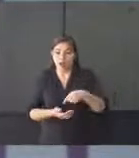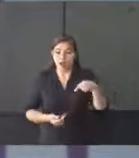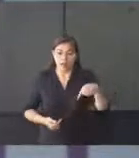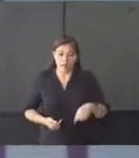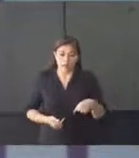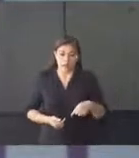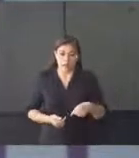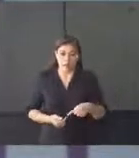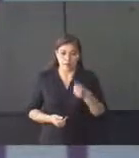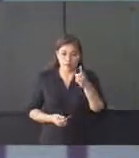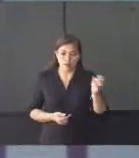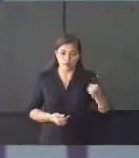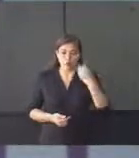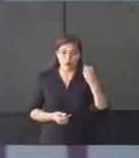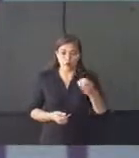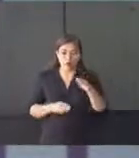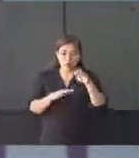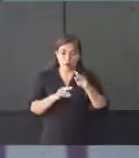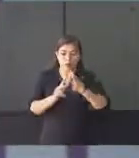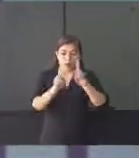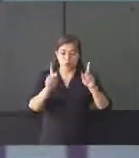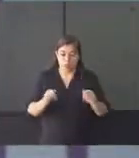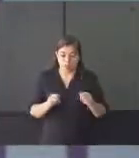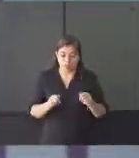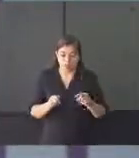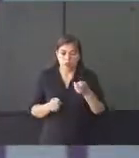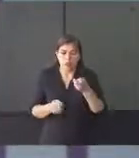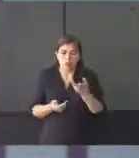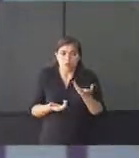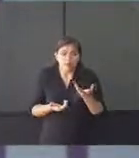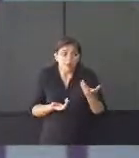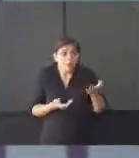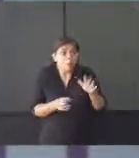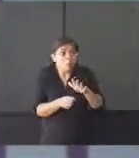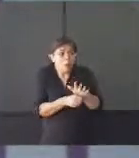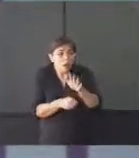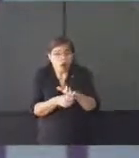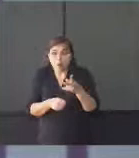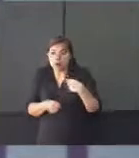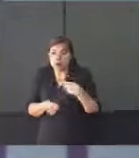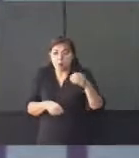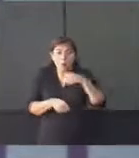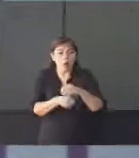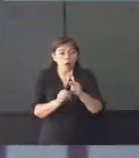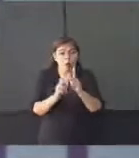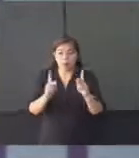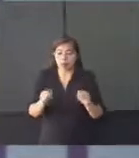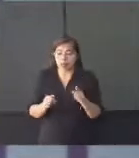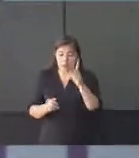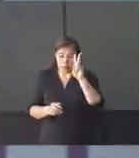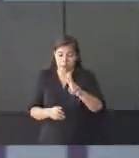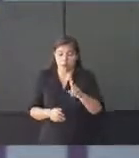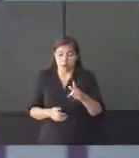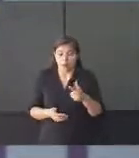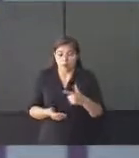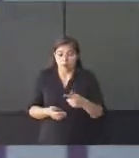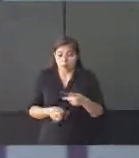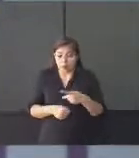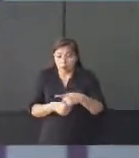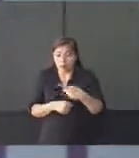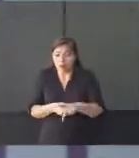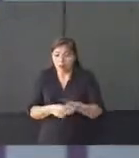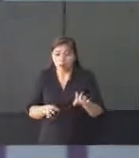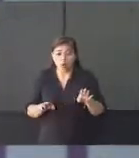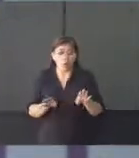This is a forum on peace. Indeed, no one that risks